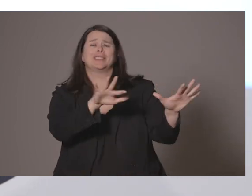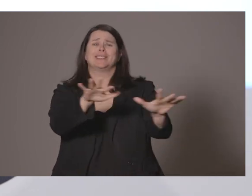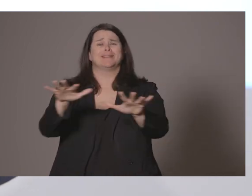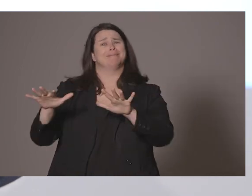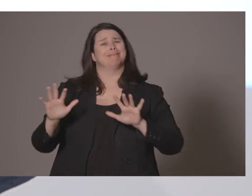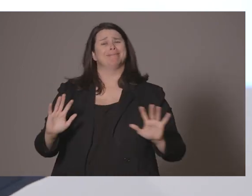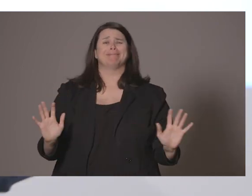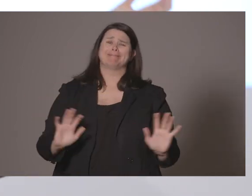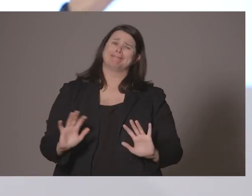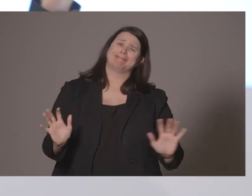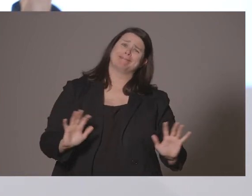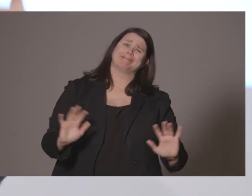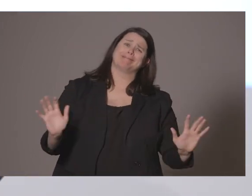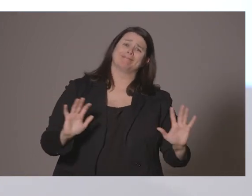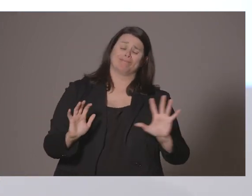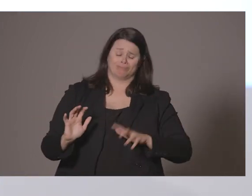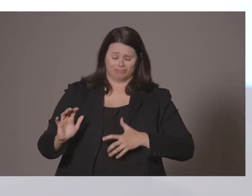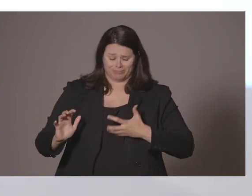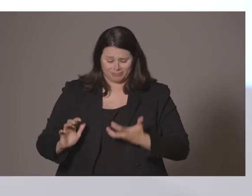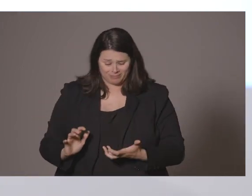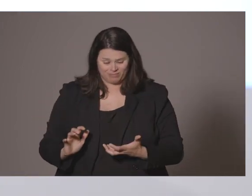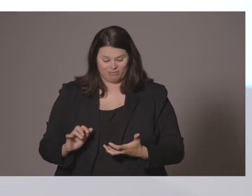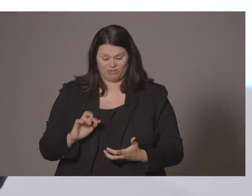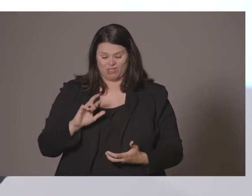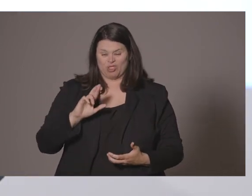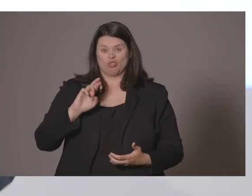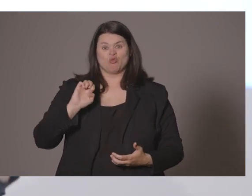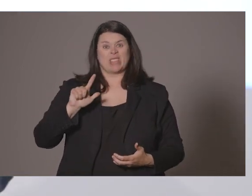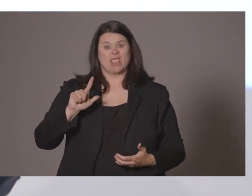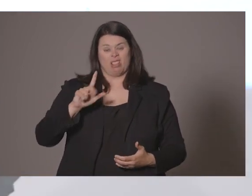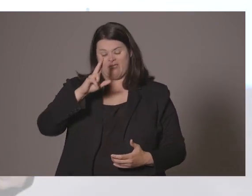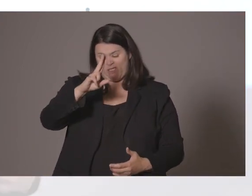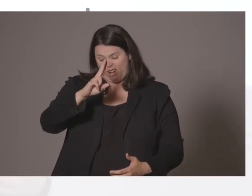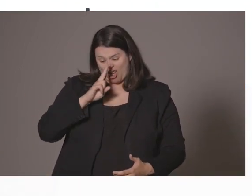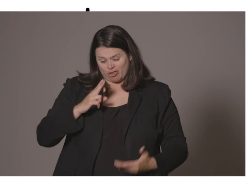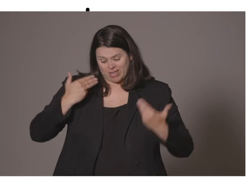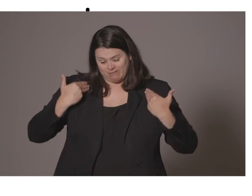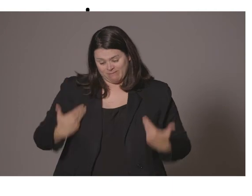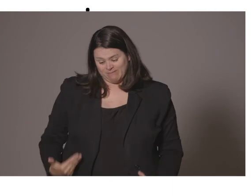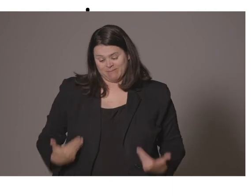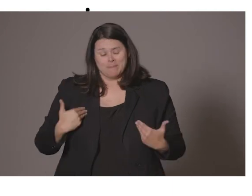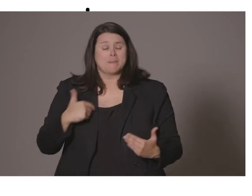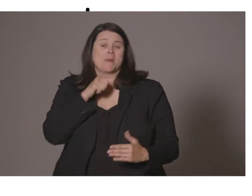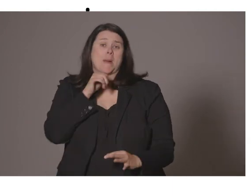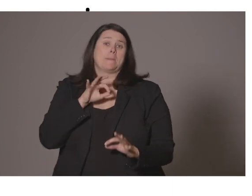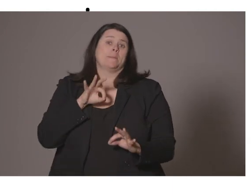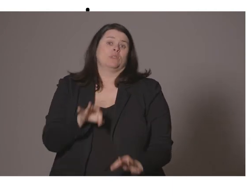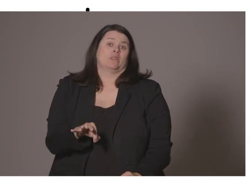demands, and coming back to the presence of honoring what the actual reality is.